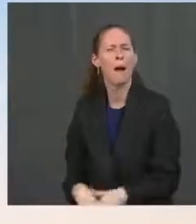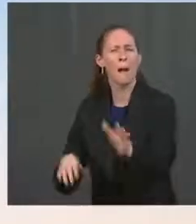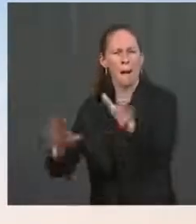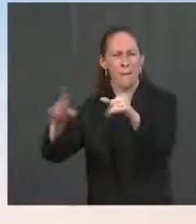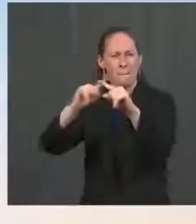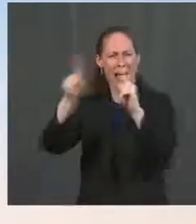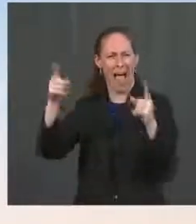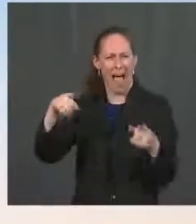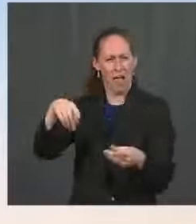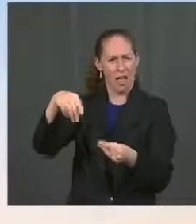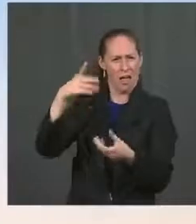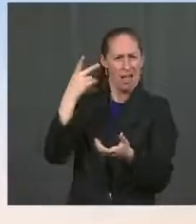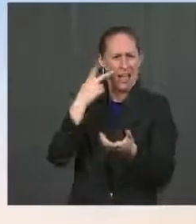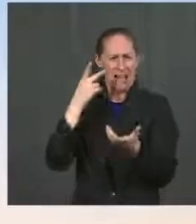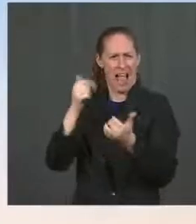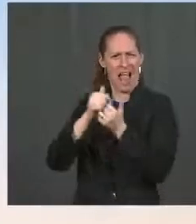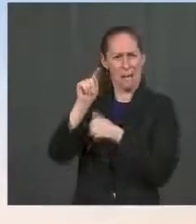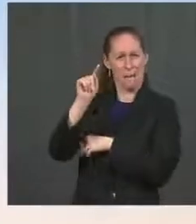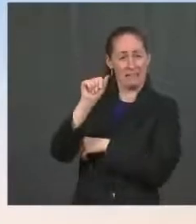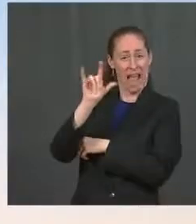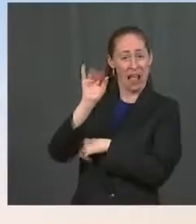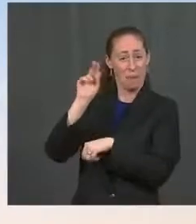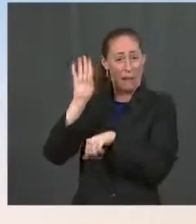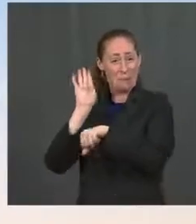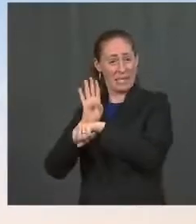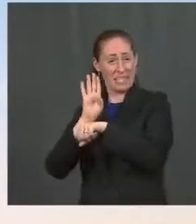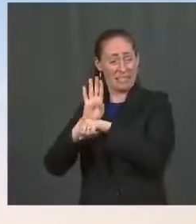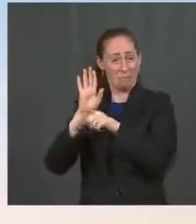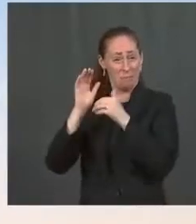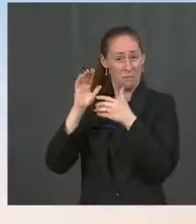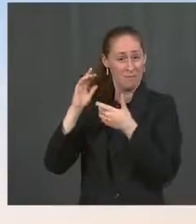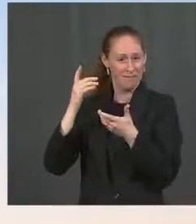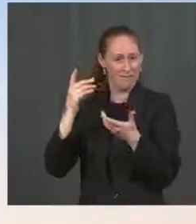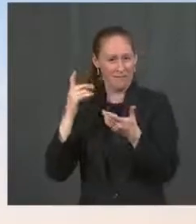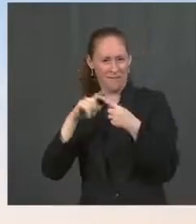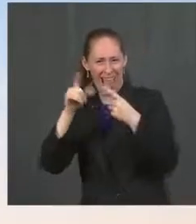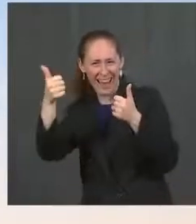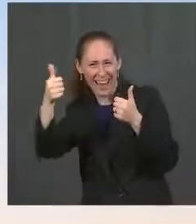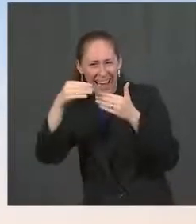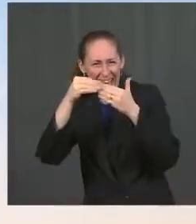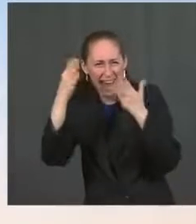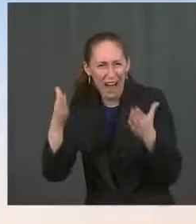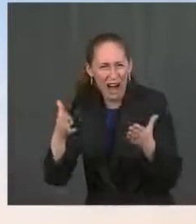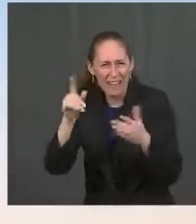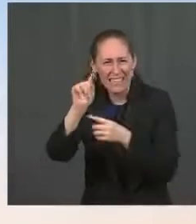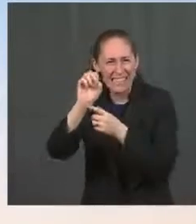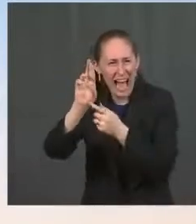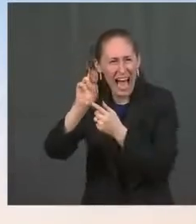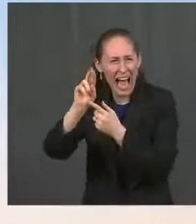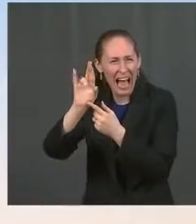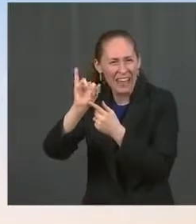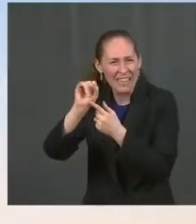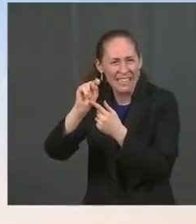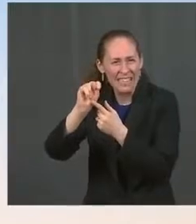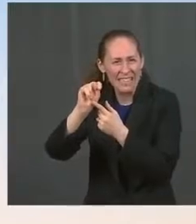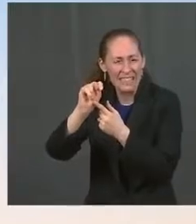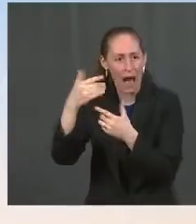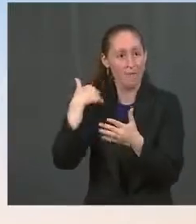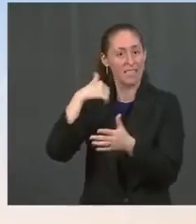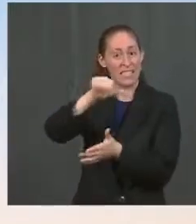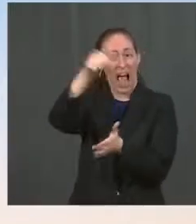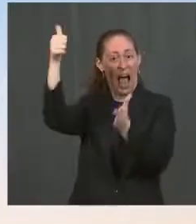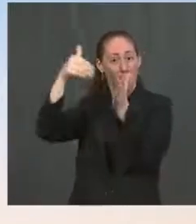an FBI wanted poster. He's got a $10 million bounty on his head. What's the business? We are here